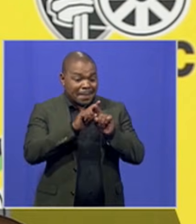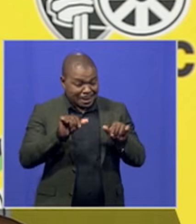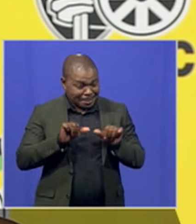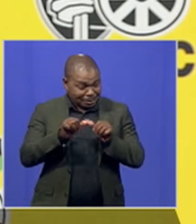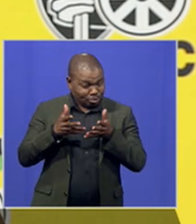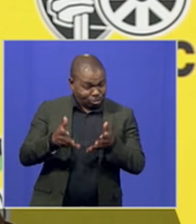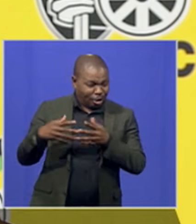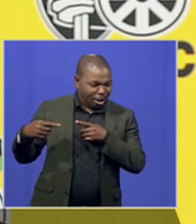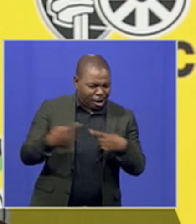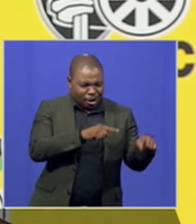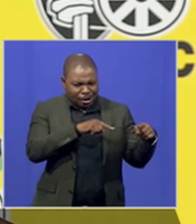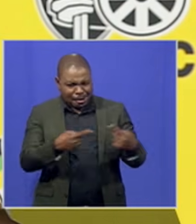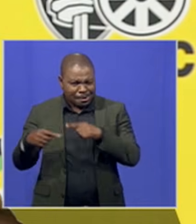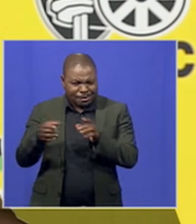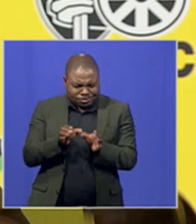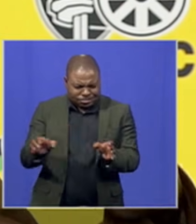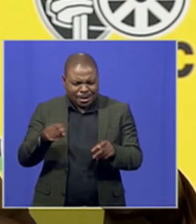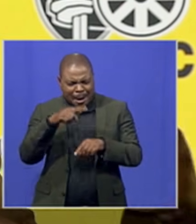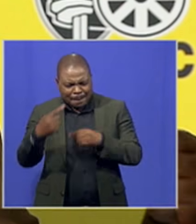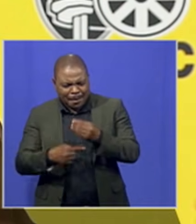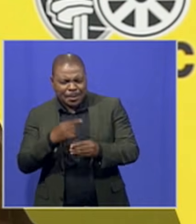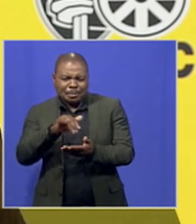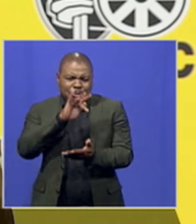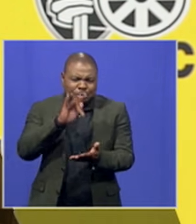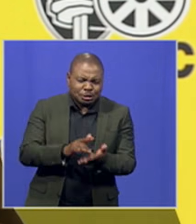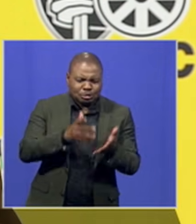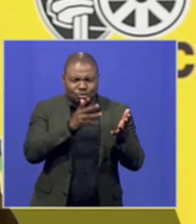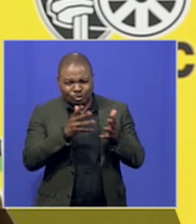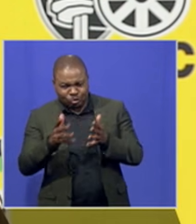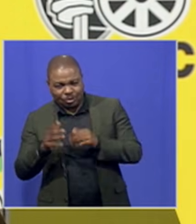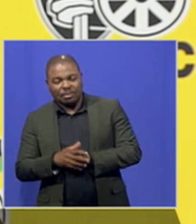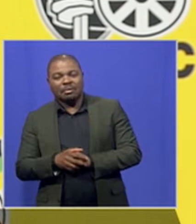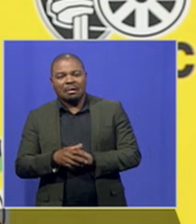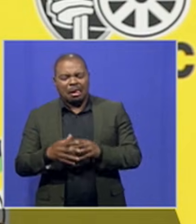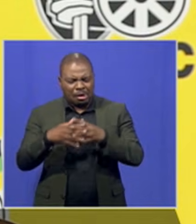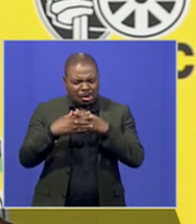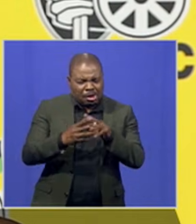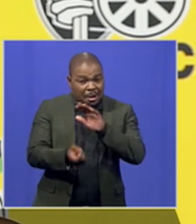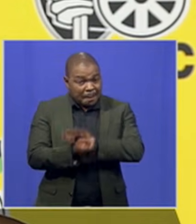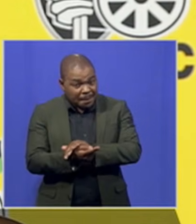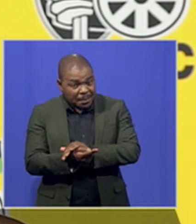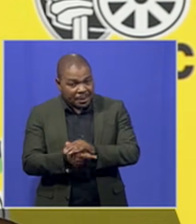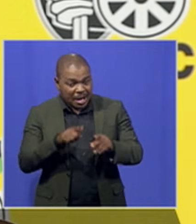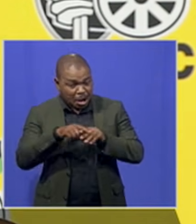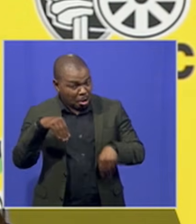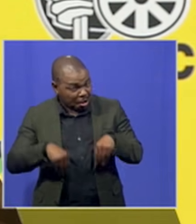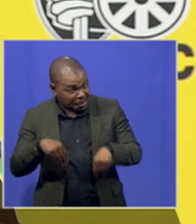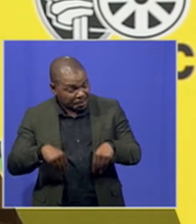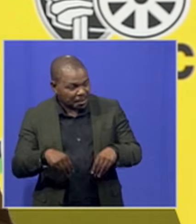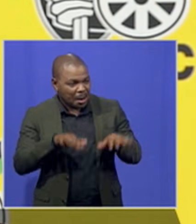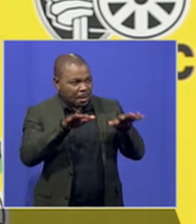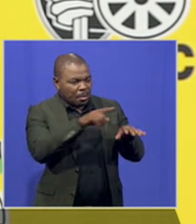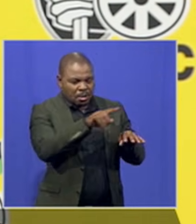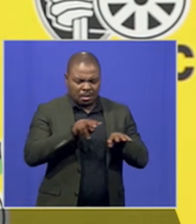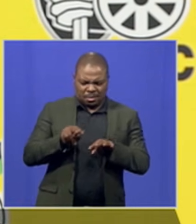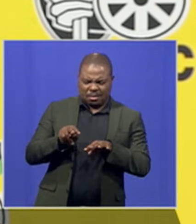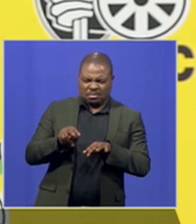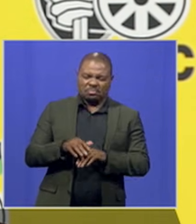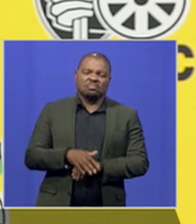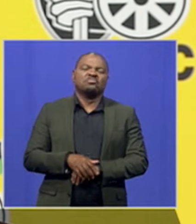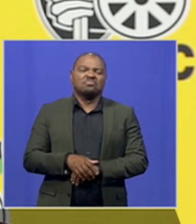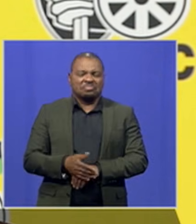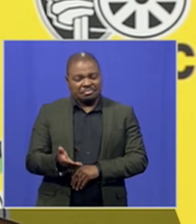ba lwantshana le ka ditulo ho ntso ho tswela pele ho hlaha manyofonyofo le bobodu setjhaba star